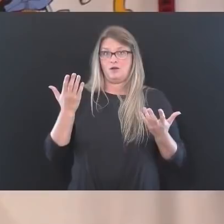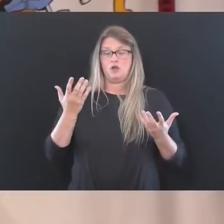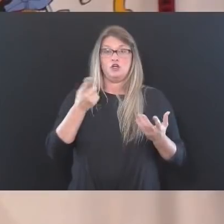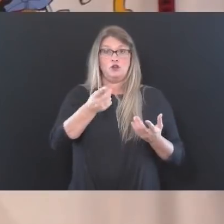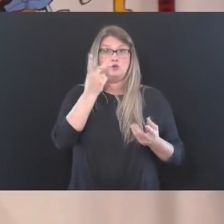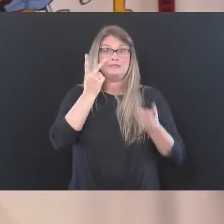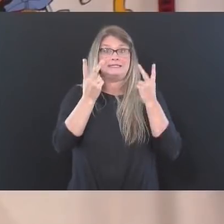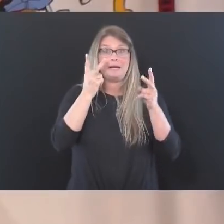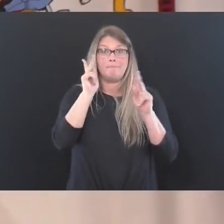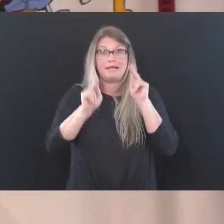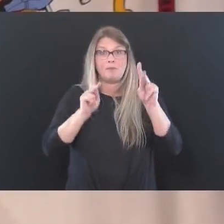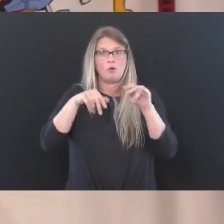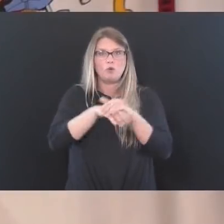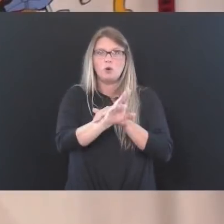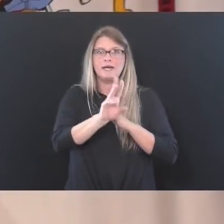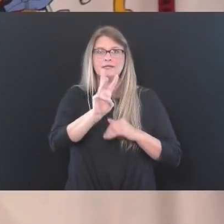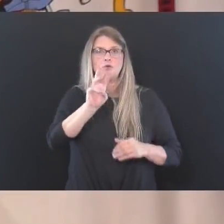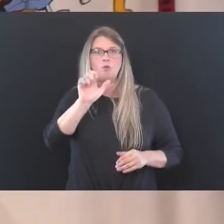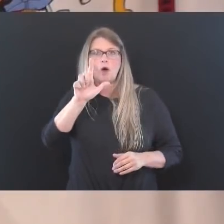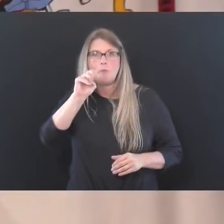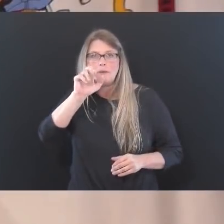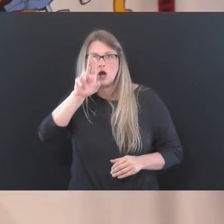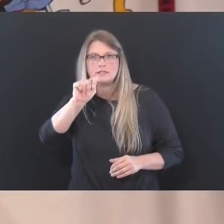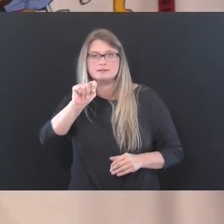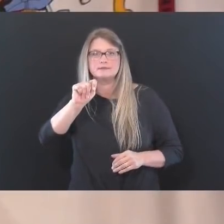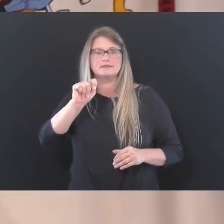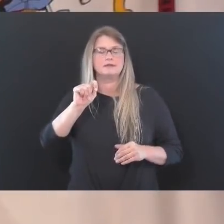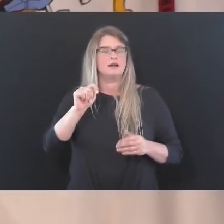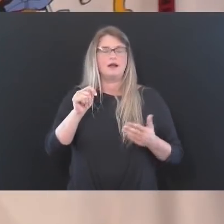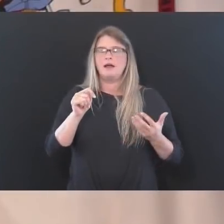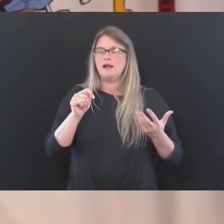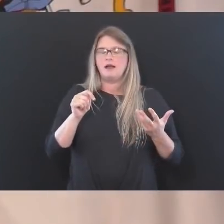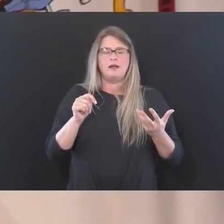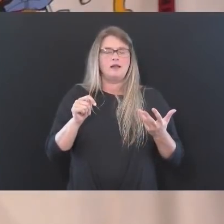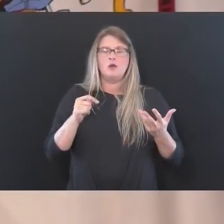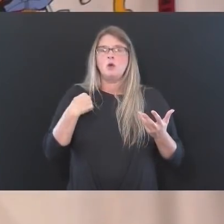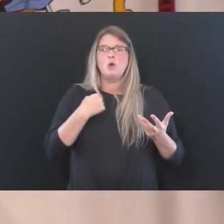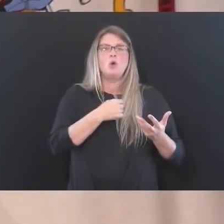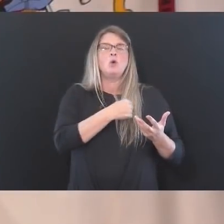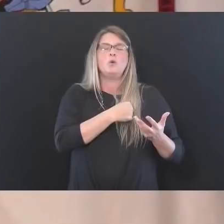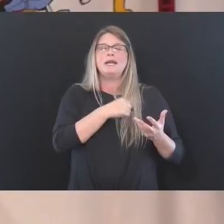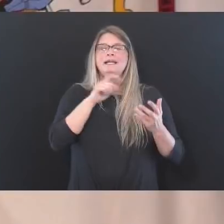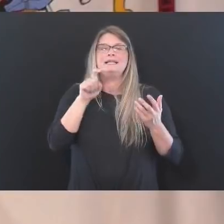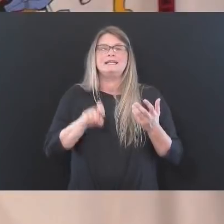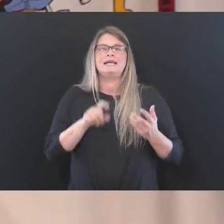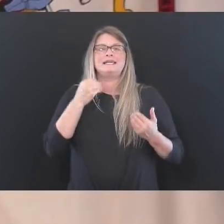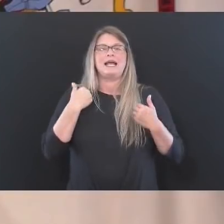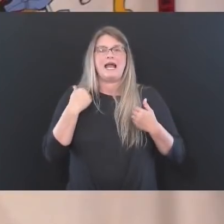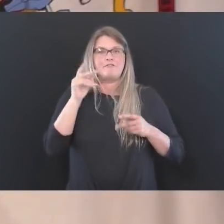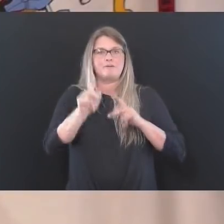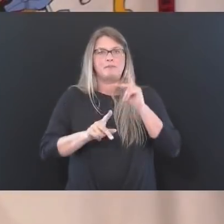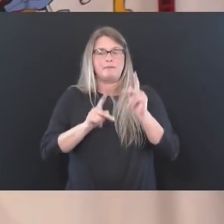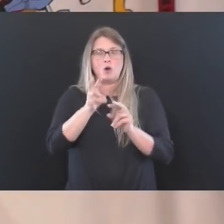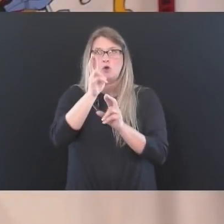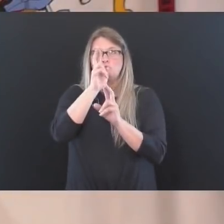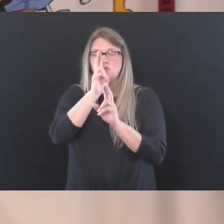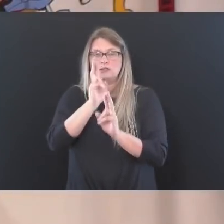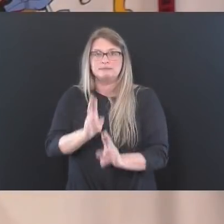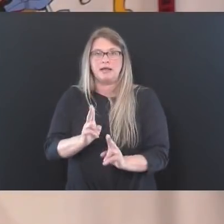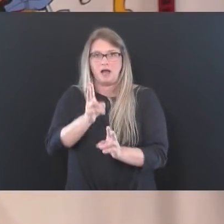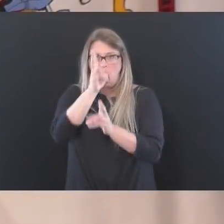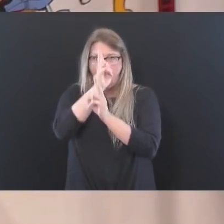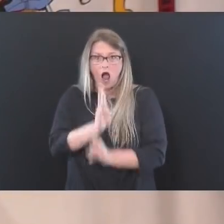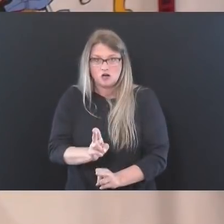to Walmart, or you see people doing this and everything. We absolutely have to have people on the honor system and